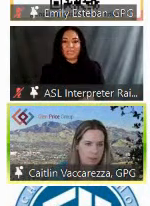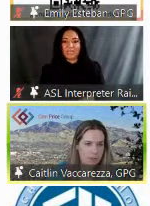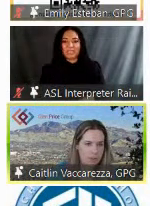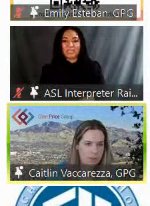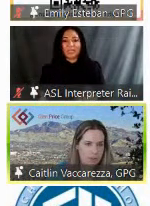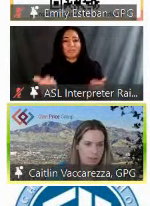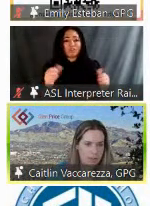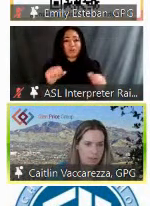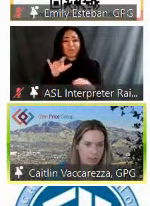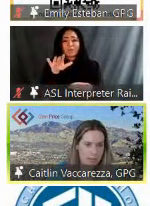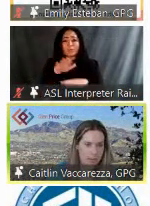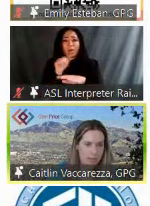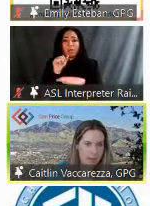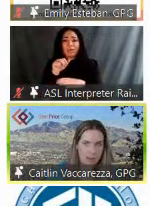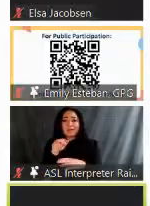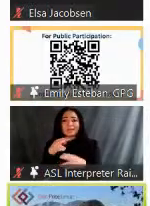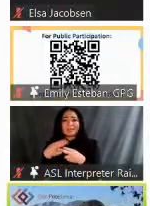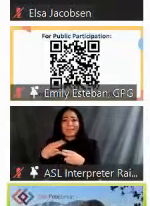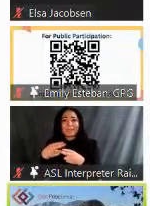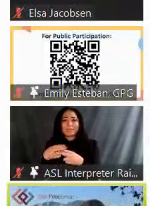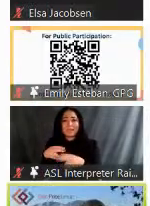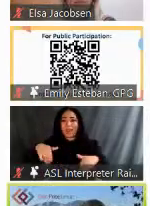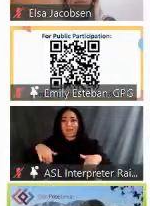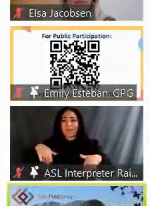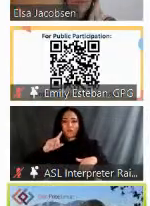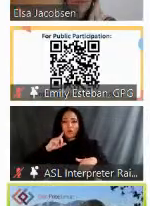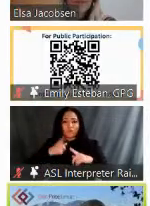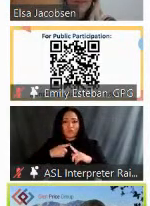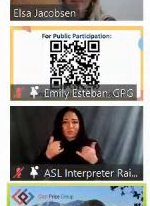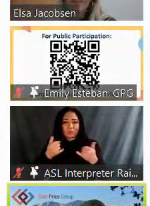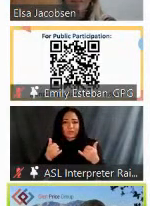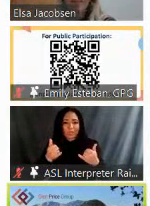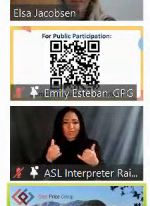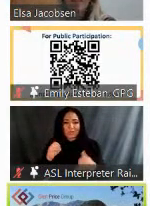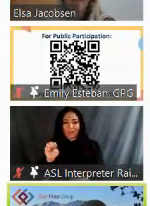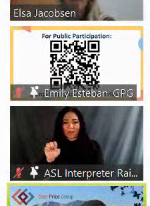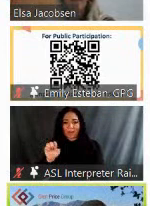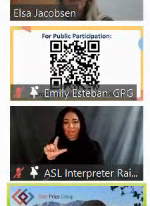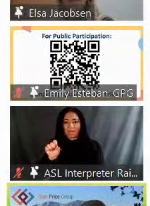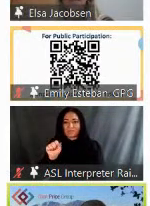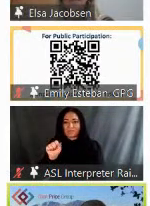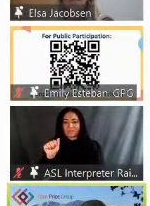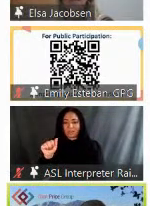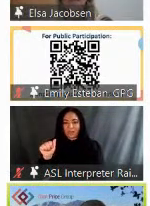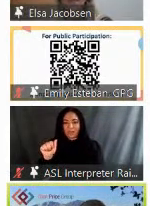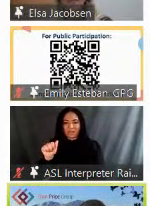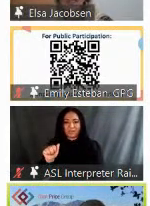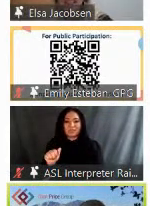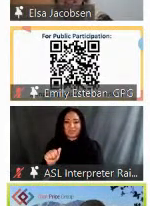going to go to Elsa Jacobson, and then we have room for maybe 1 or 2 more comments after that.